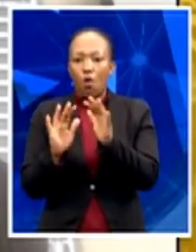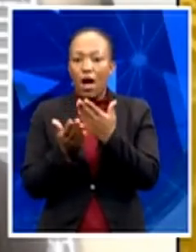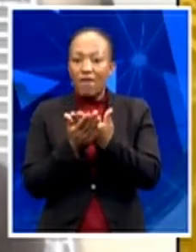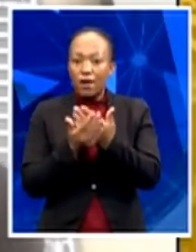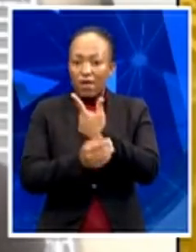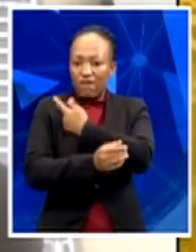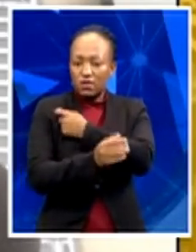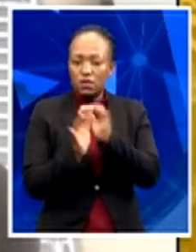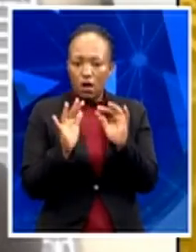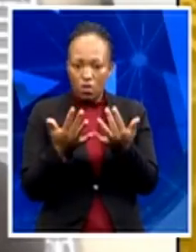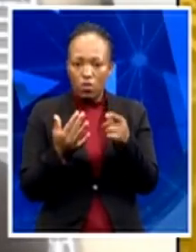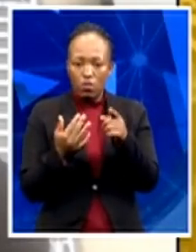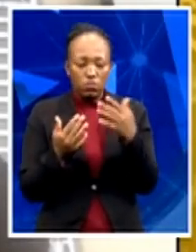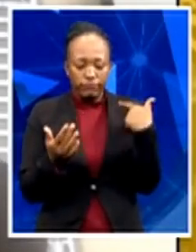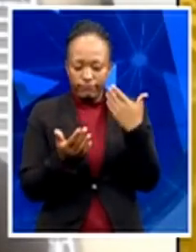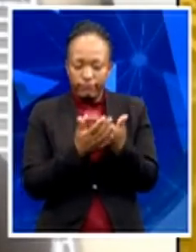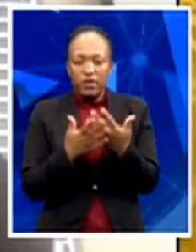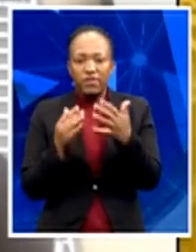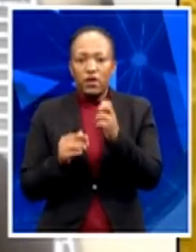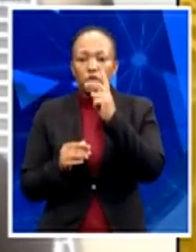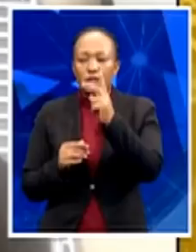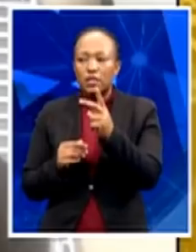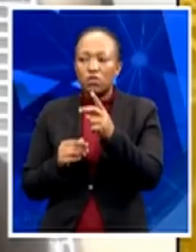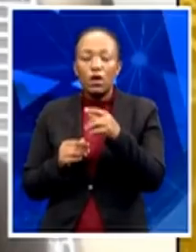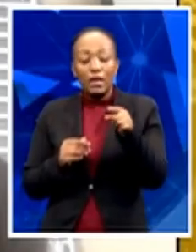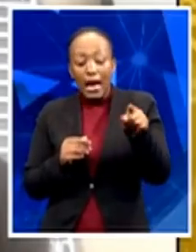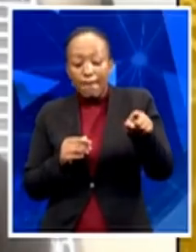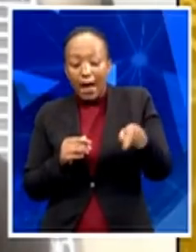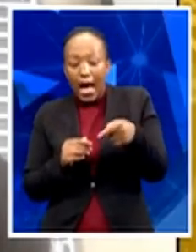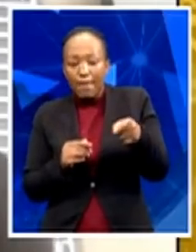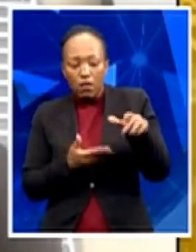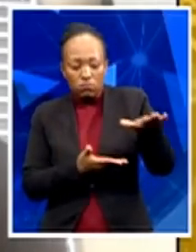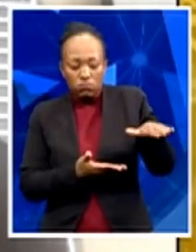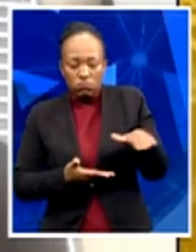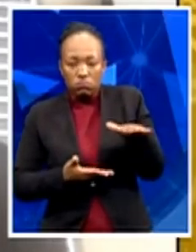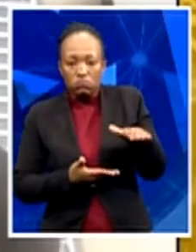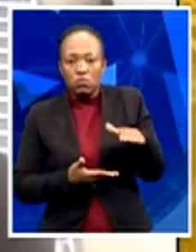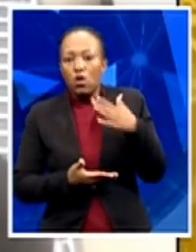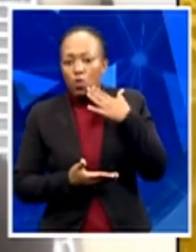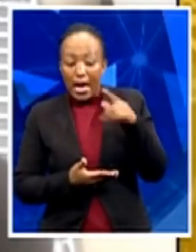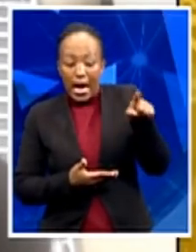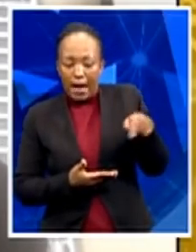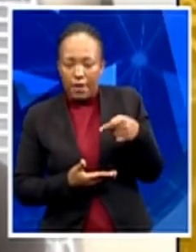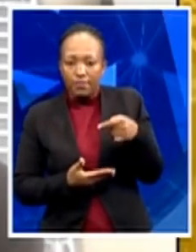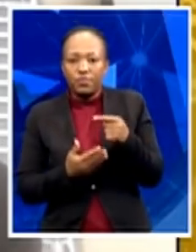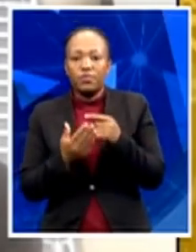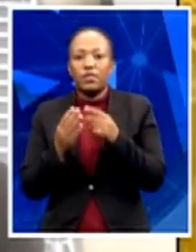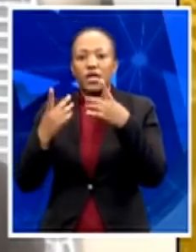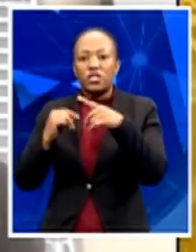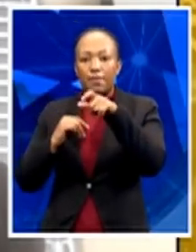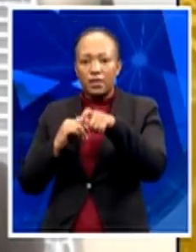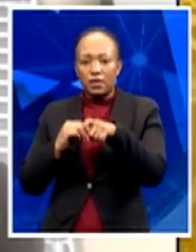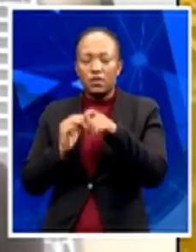as the pipeline for vaccine. So, Chairperson, through you, I would like to request that the team